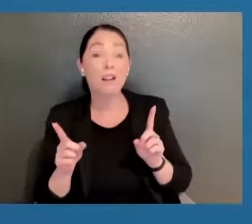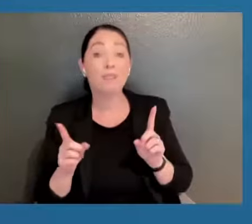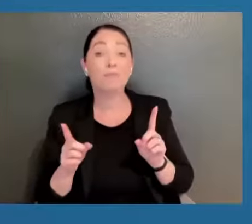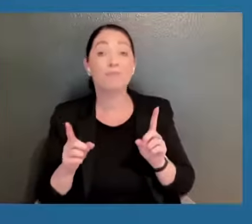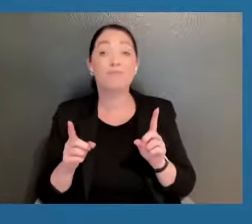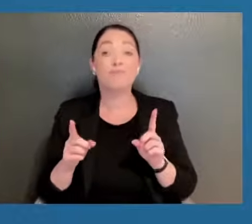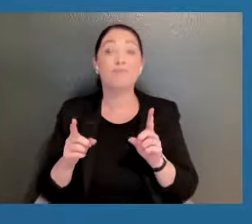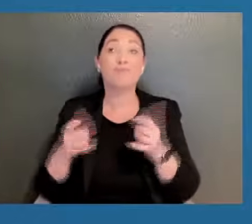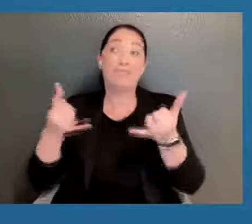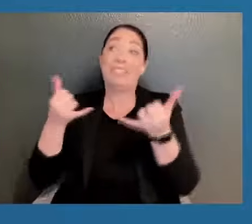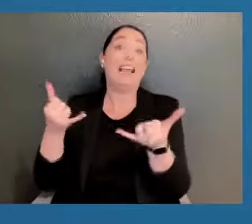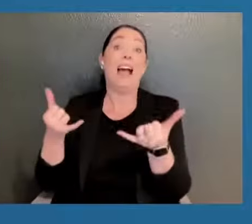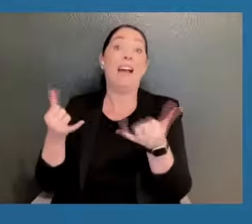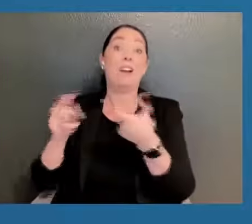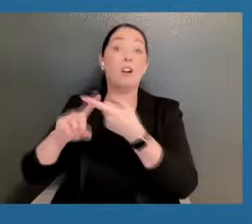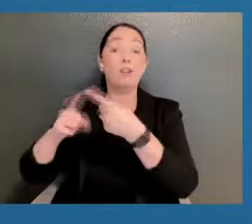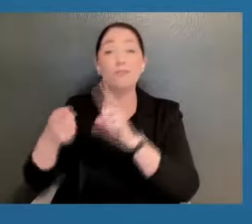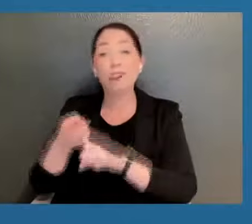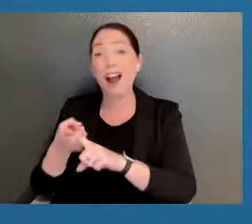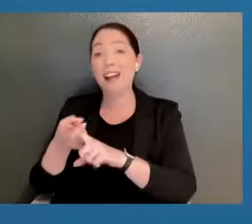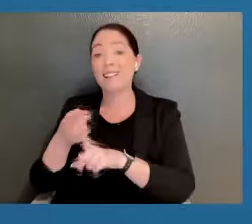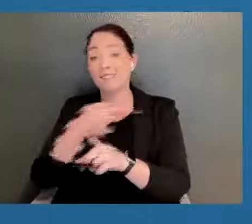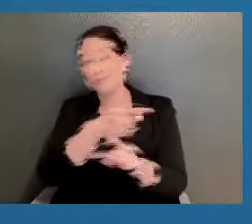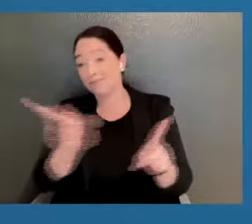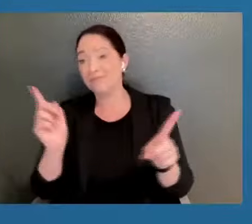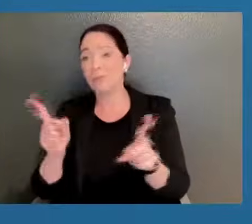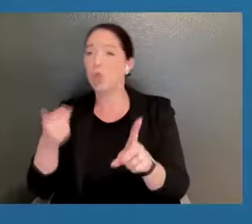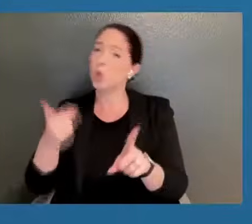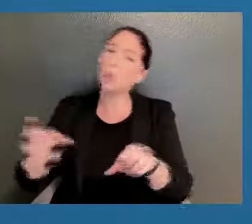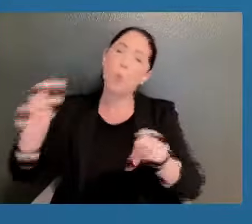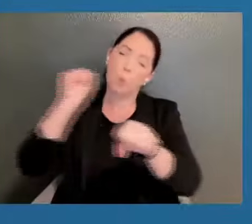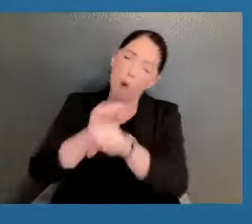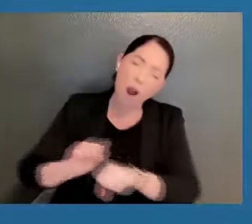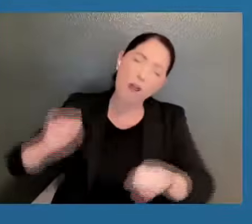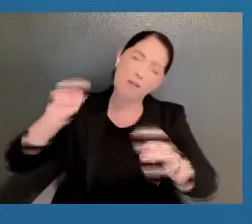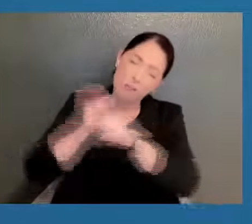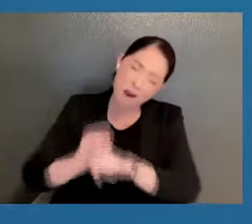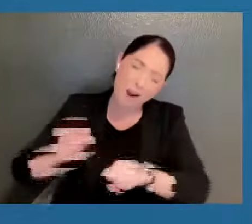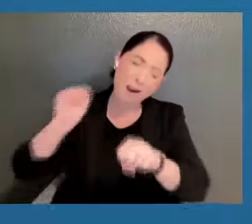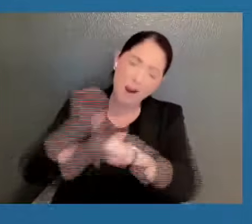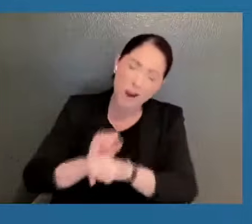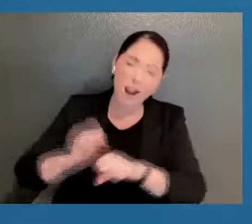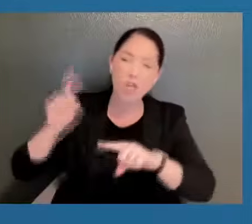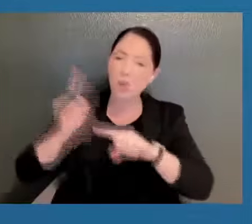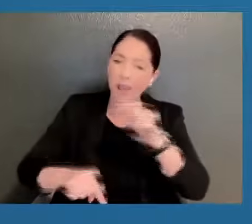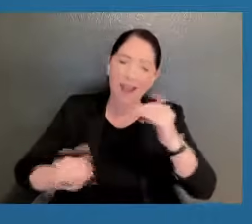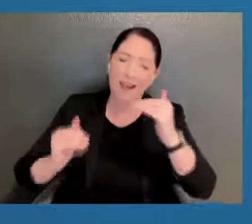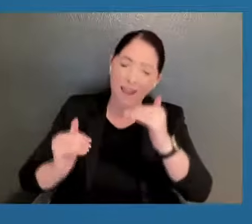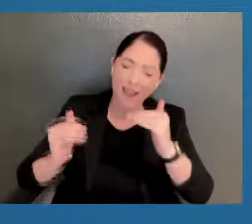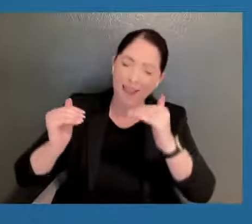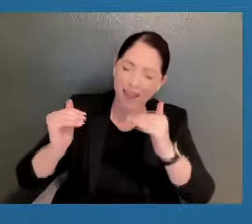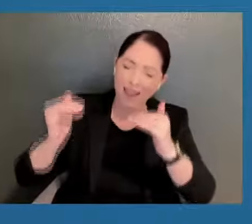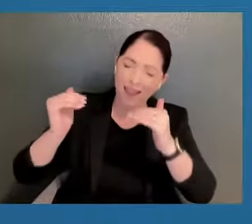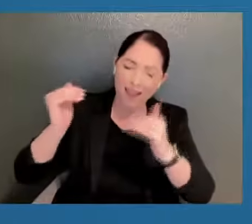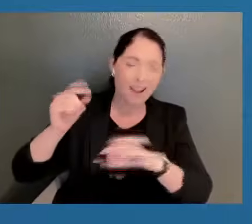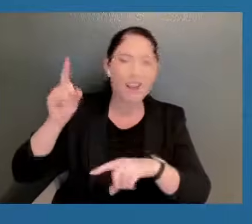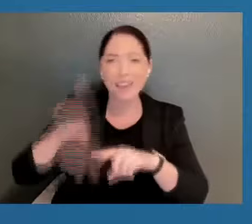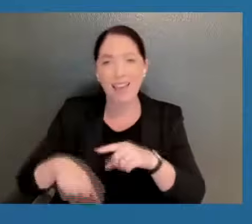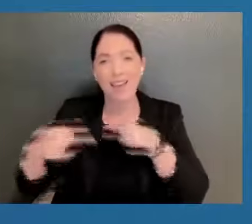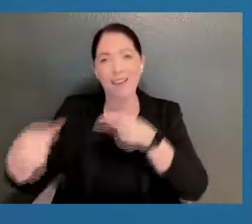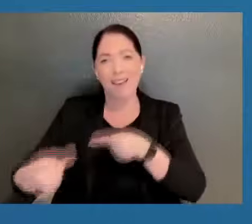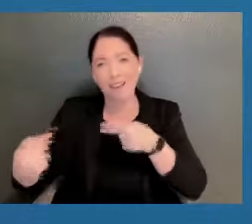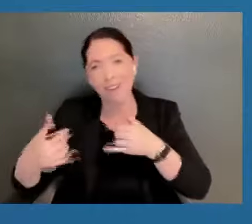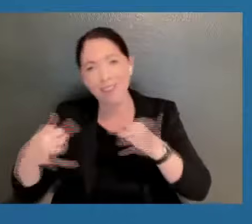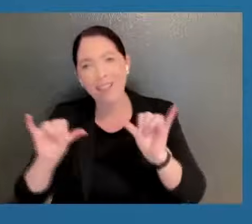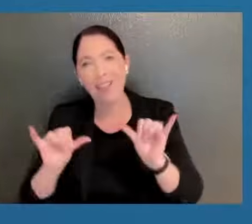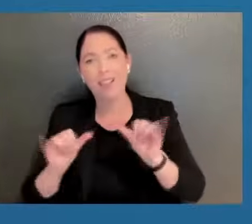matter how hard you work, it just seems like you're not getting ahead. That's why I outlined a vision based on my life's